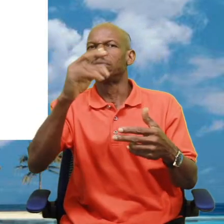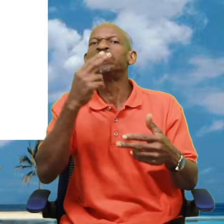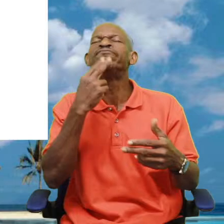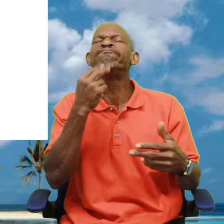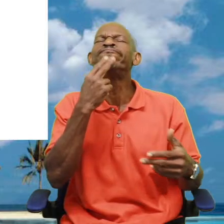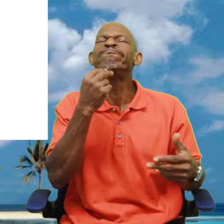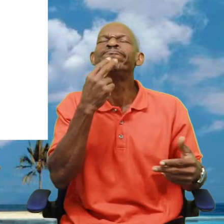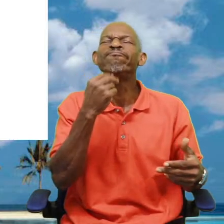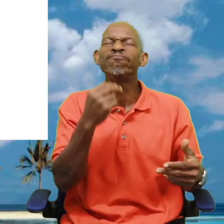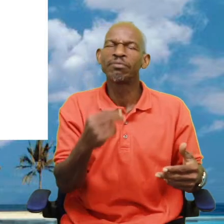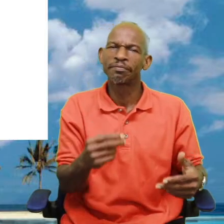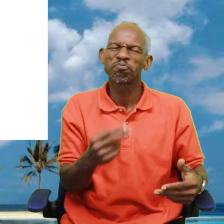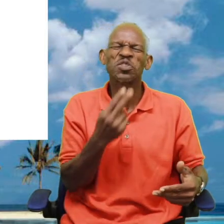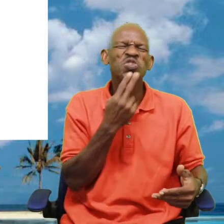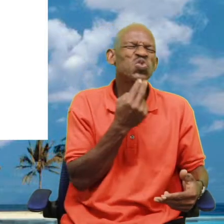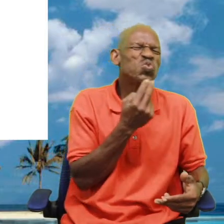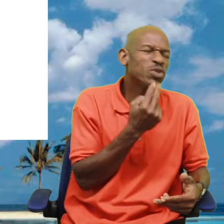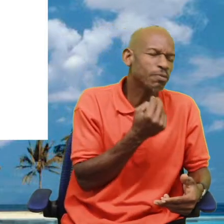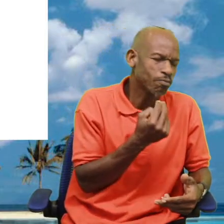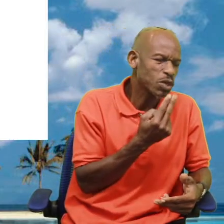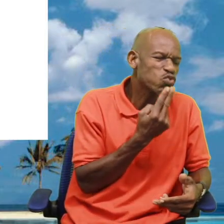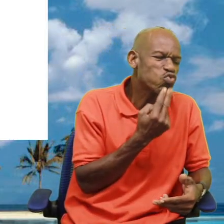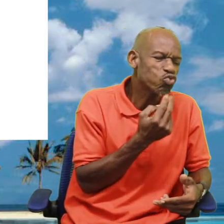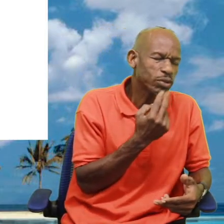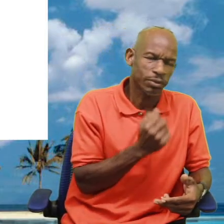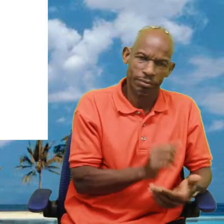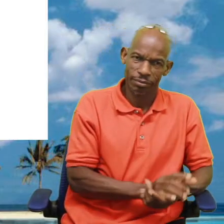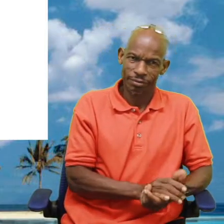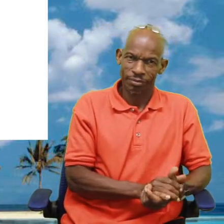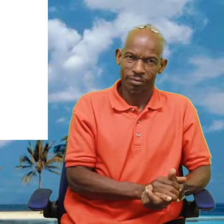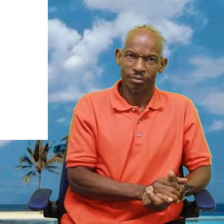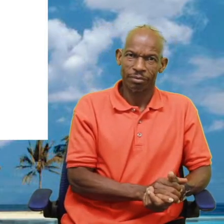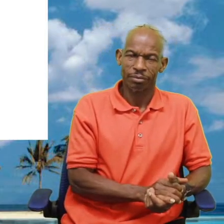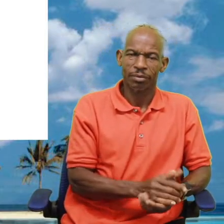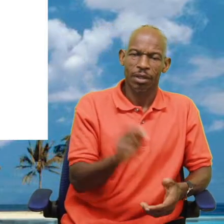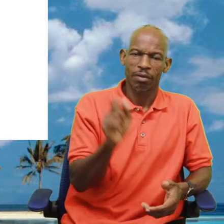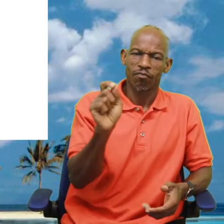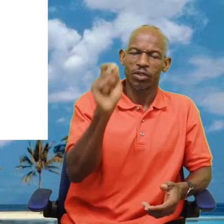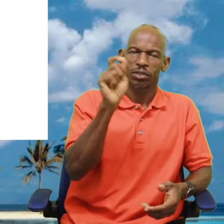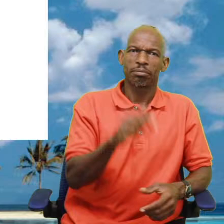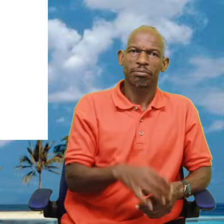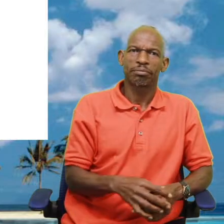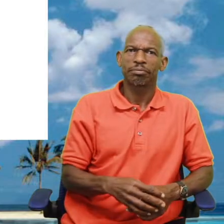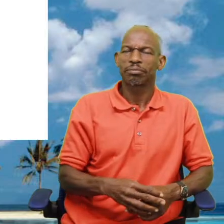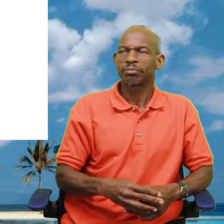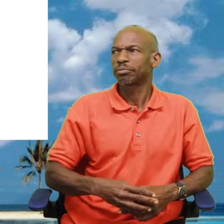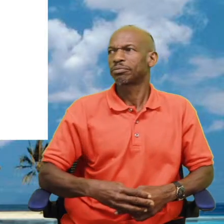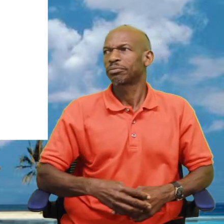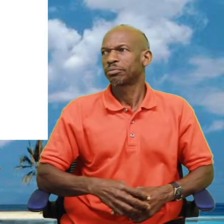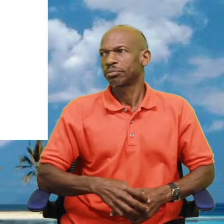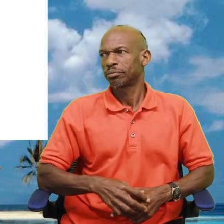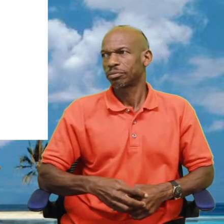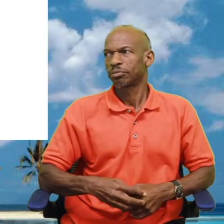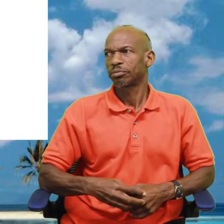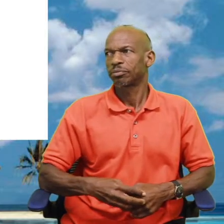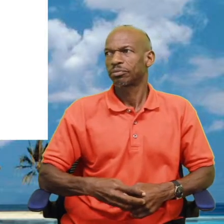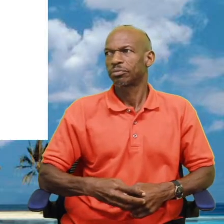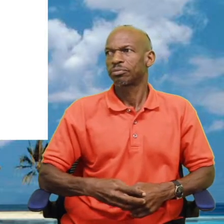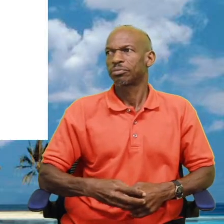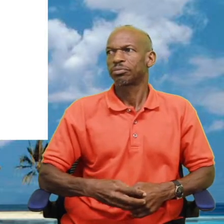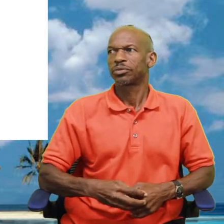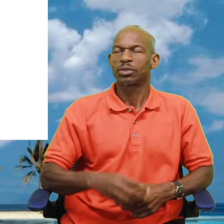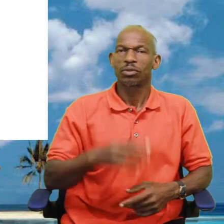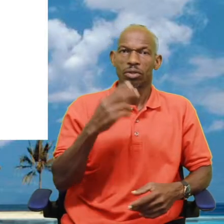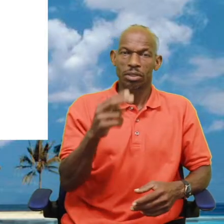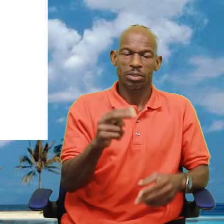The dog is cute. And I put my full stop on the end. Look at how I did it. Noun,